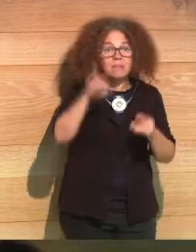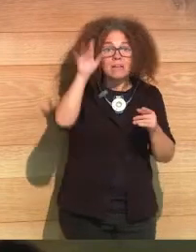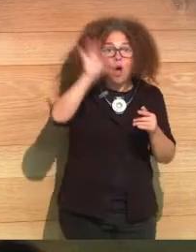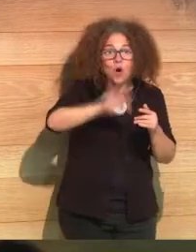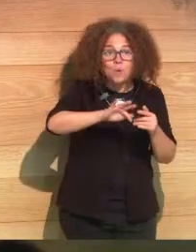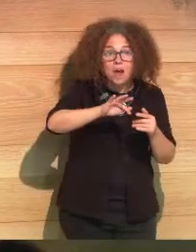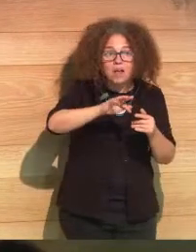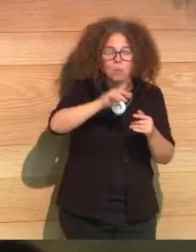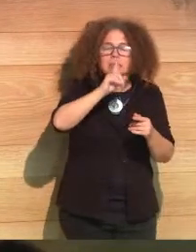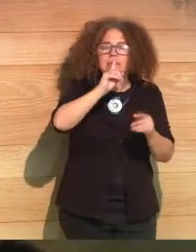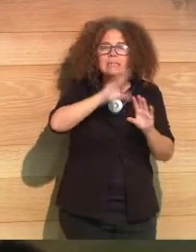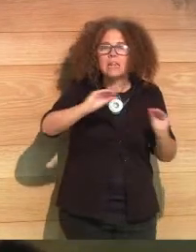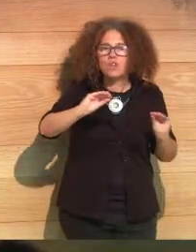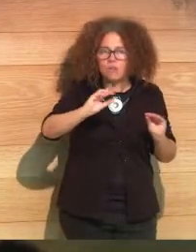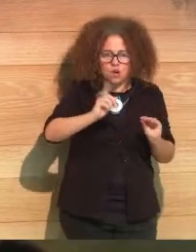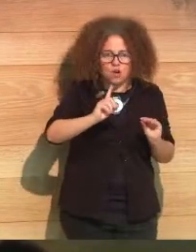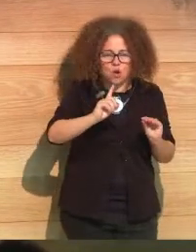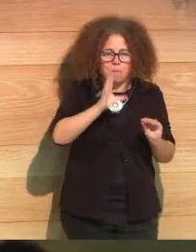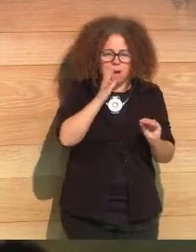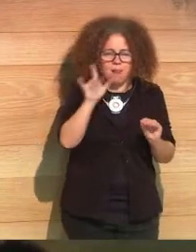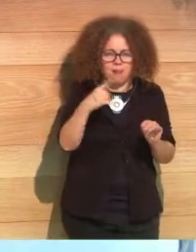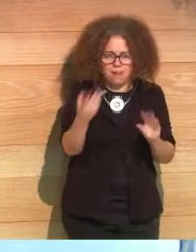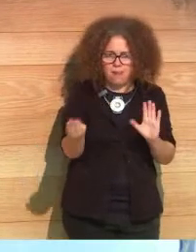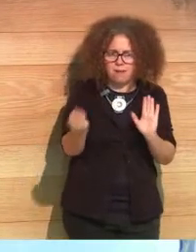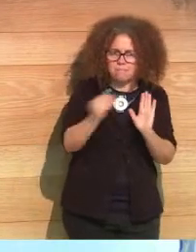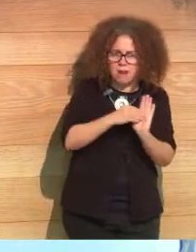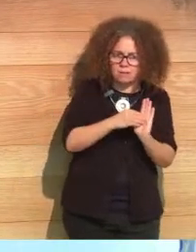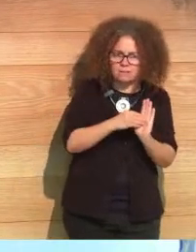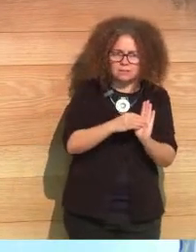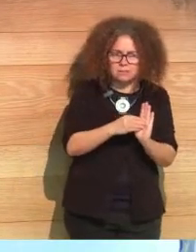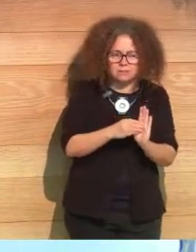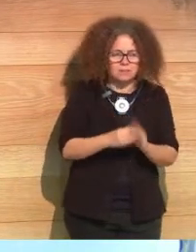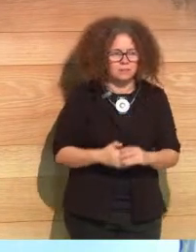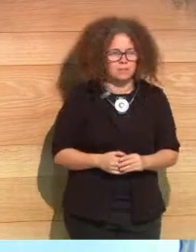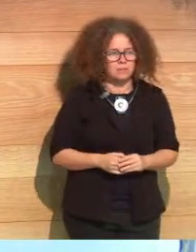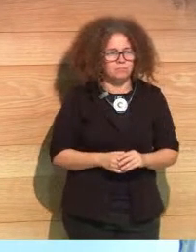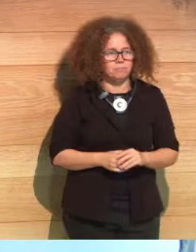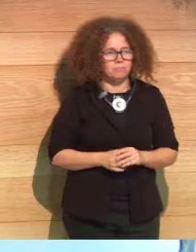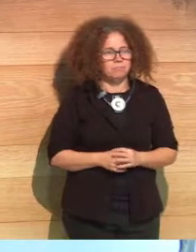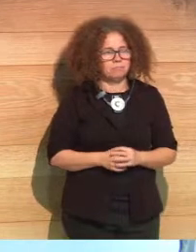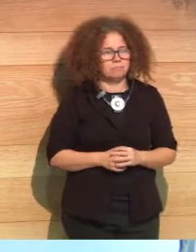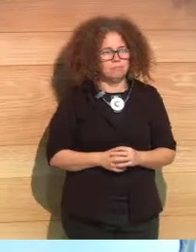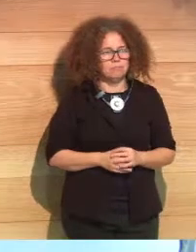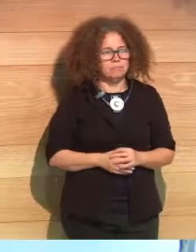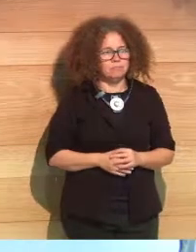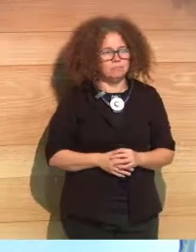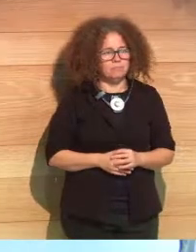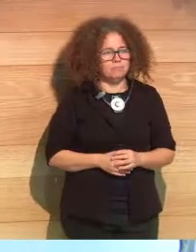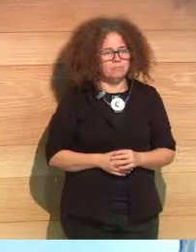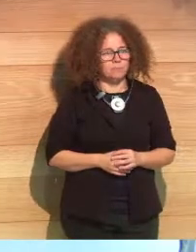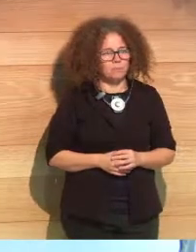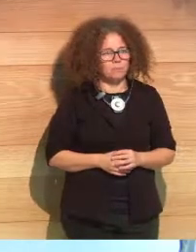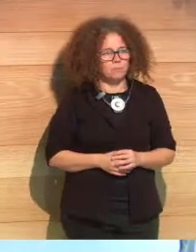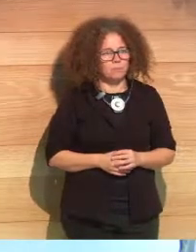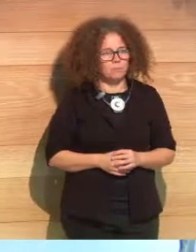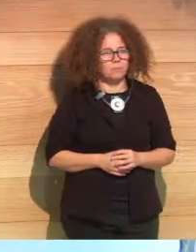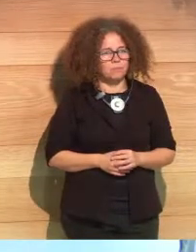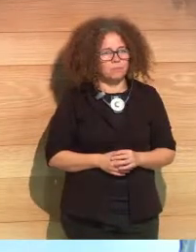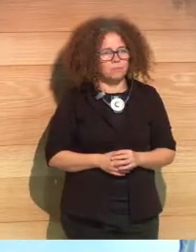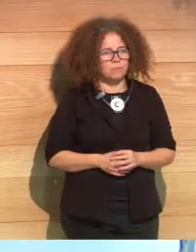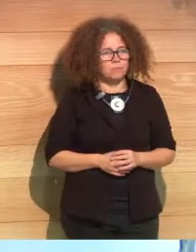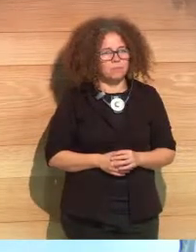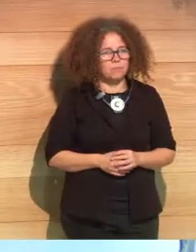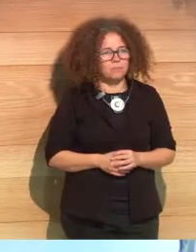of the piece, and this is kind of the sound of our studio because it's on like every day